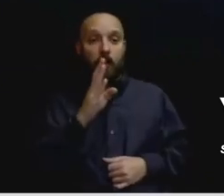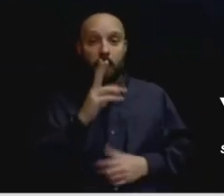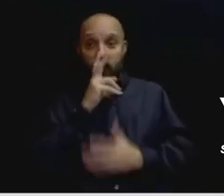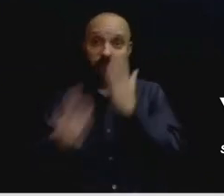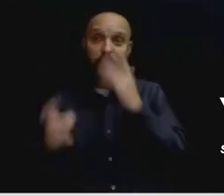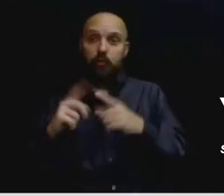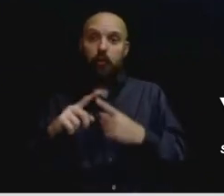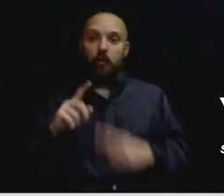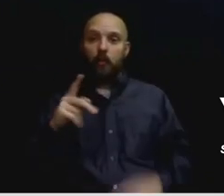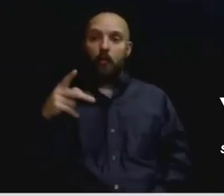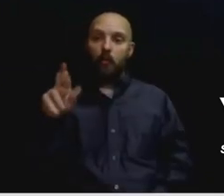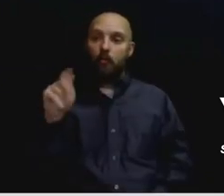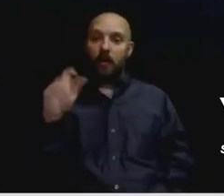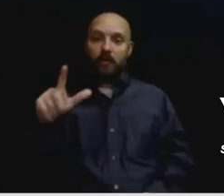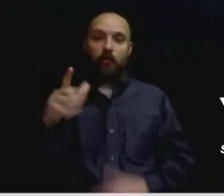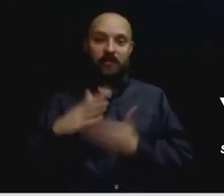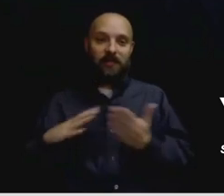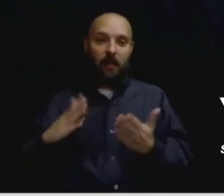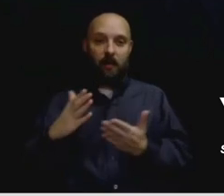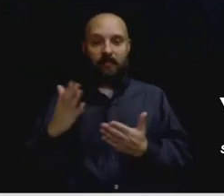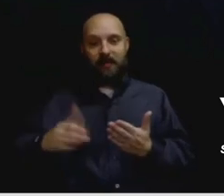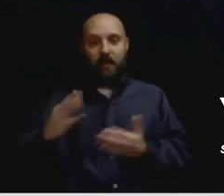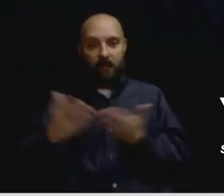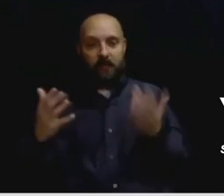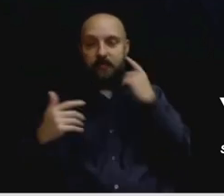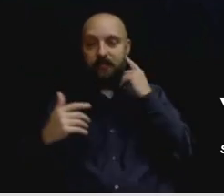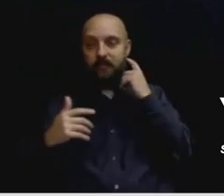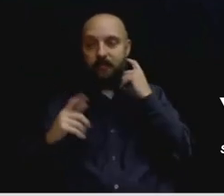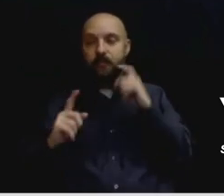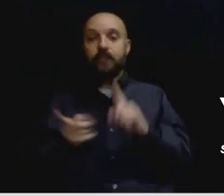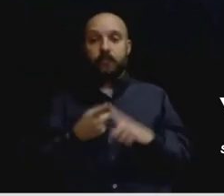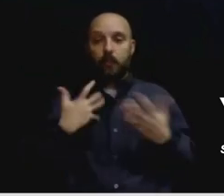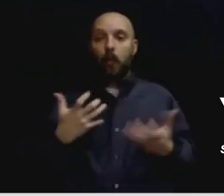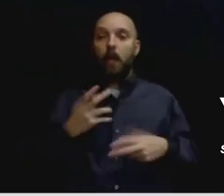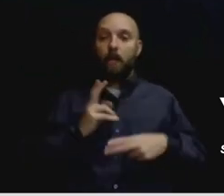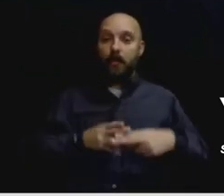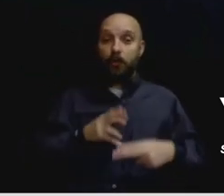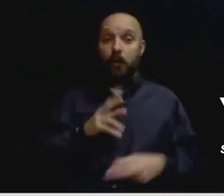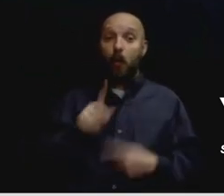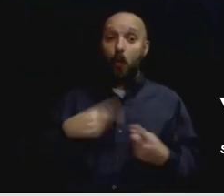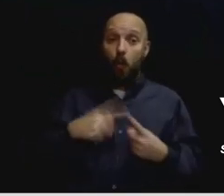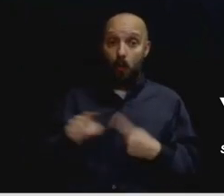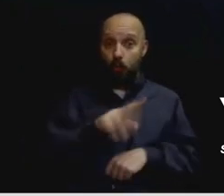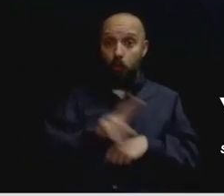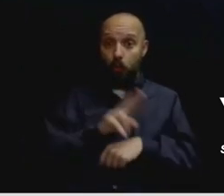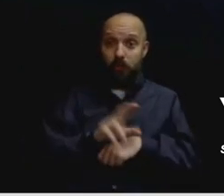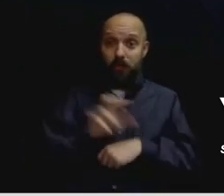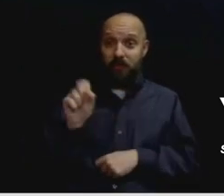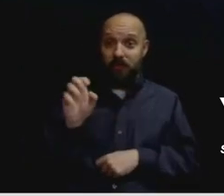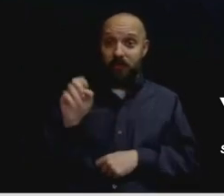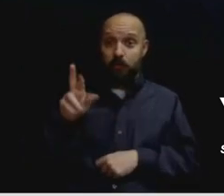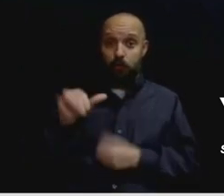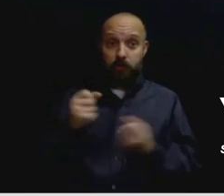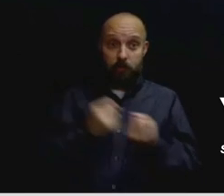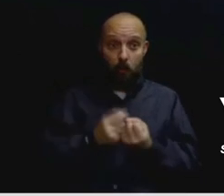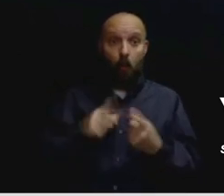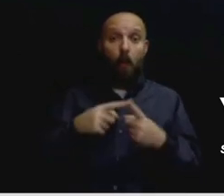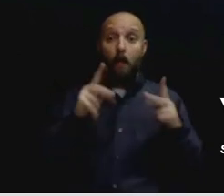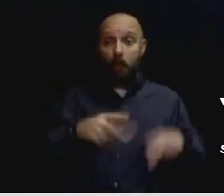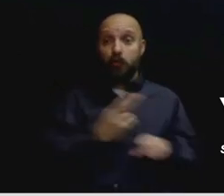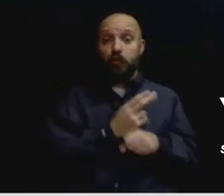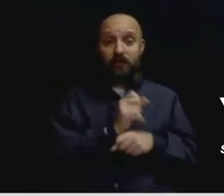side of things. So we wanted to first mention that when you're using sensory supports, or when a person uses sensory supports,